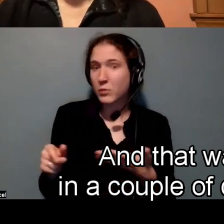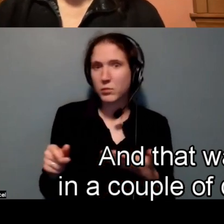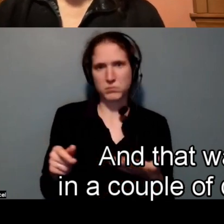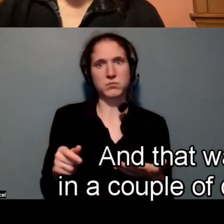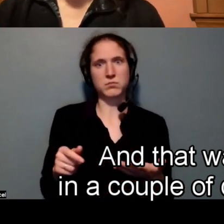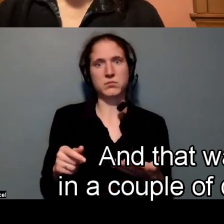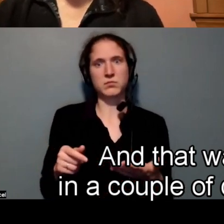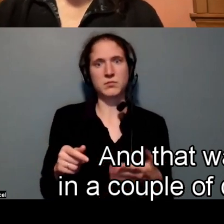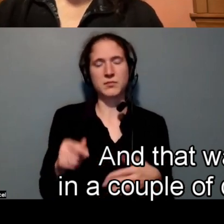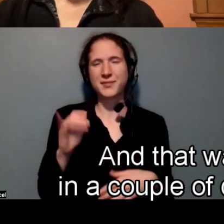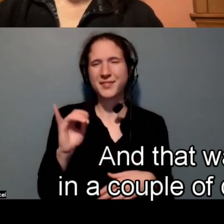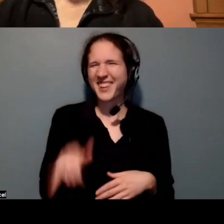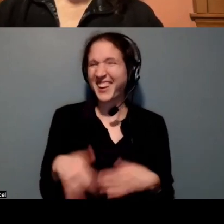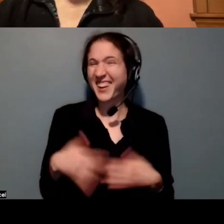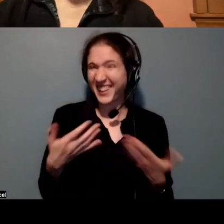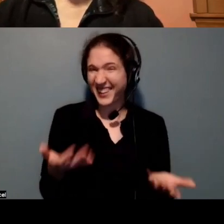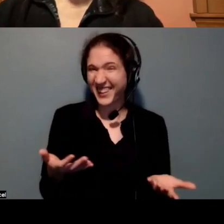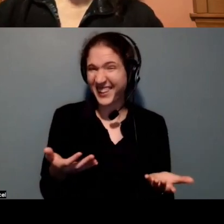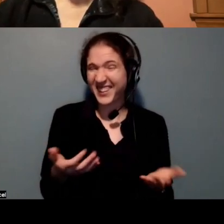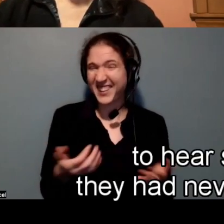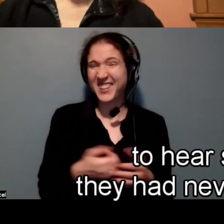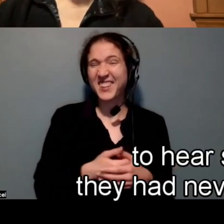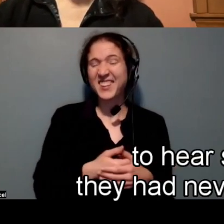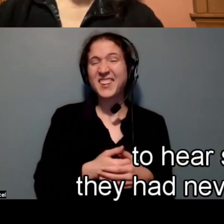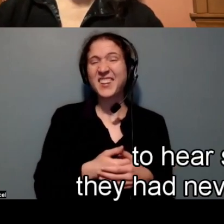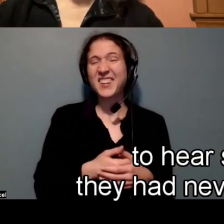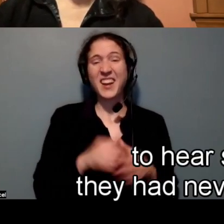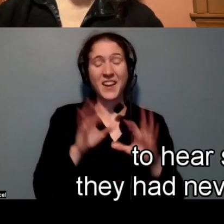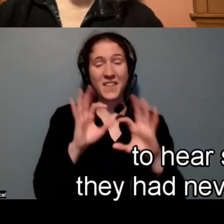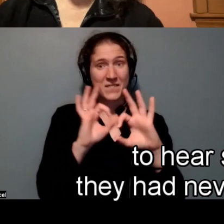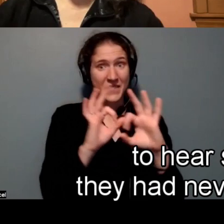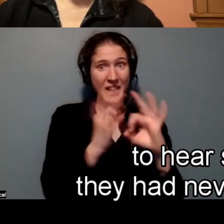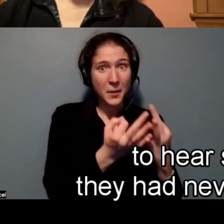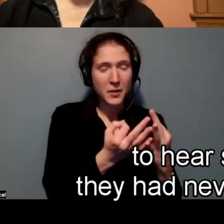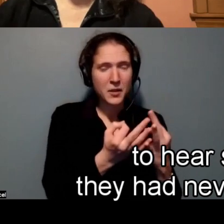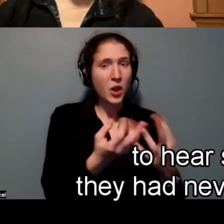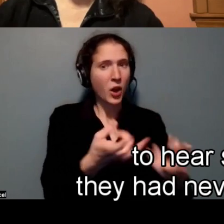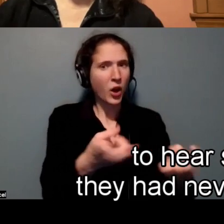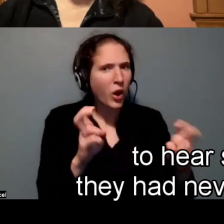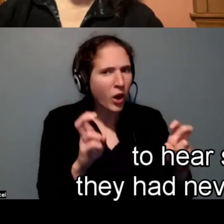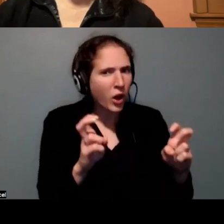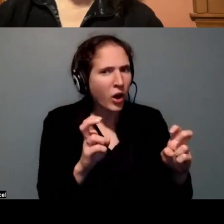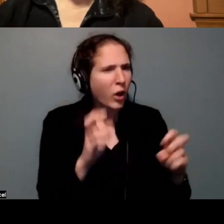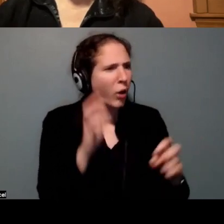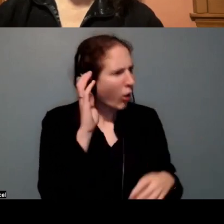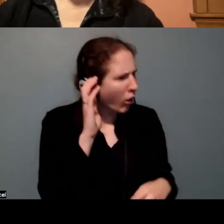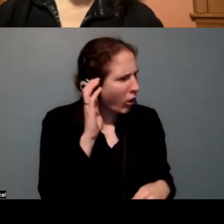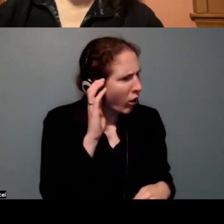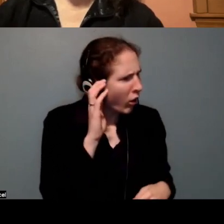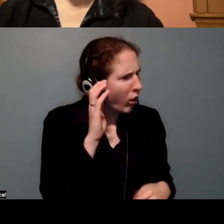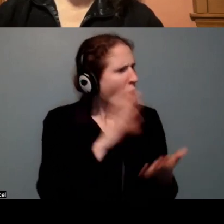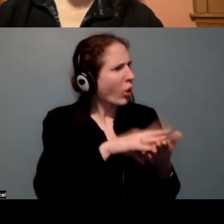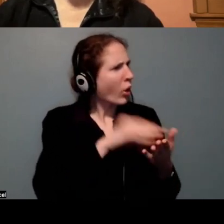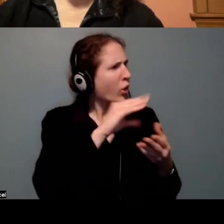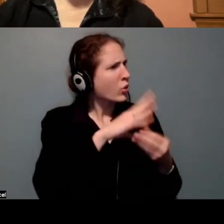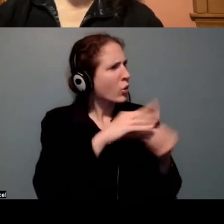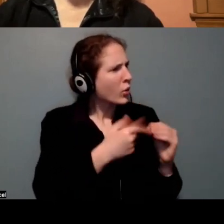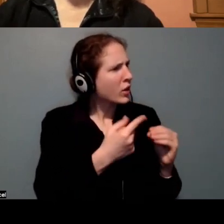entree in a couple of cases for families to hear stories that they had never heard before about their family